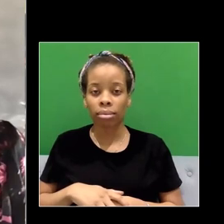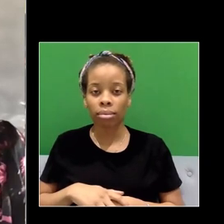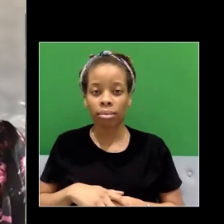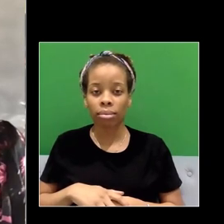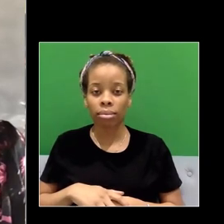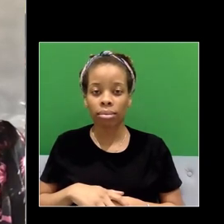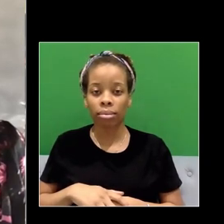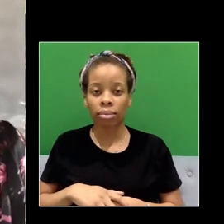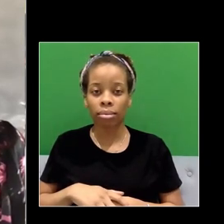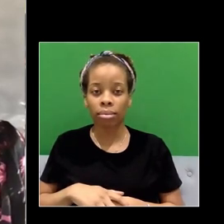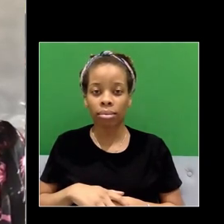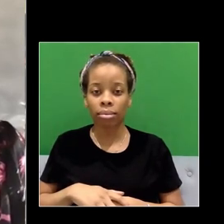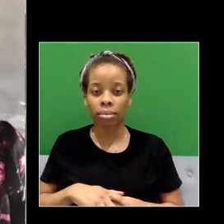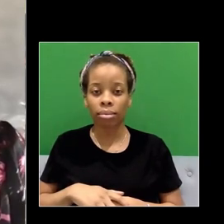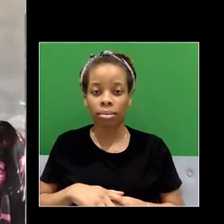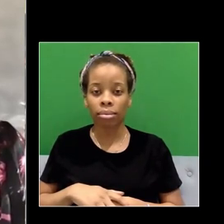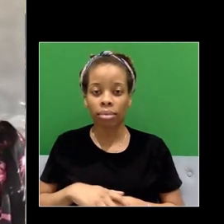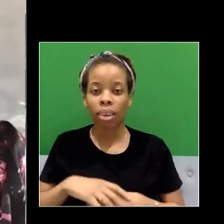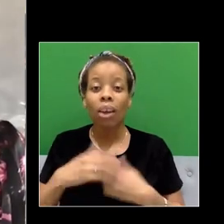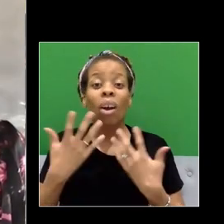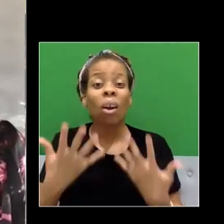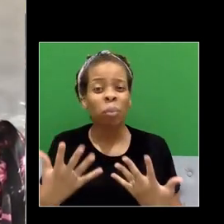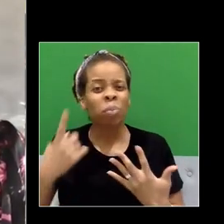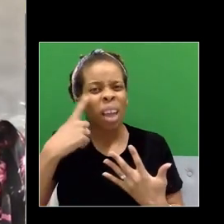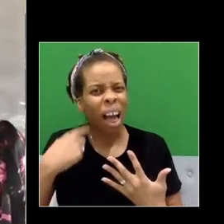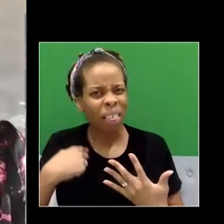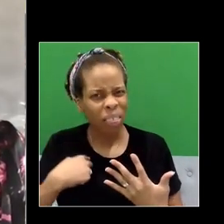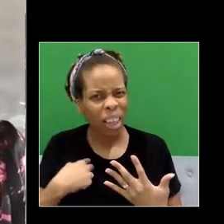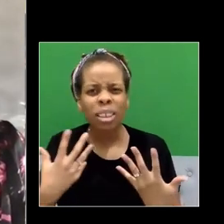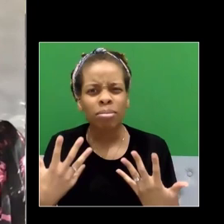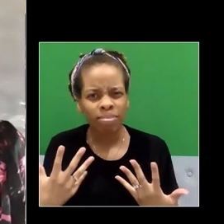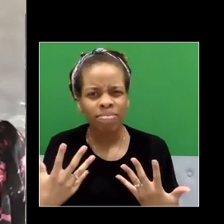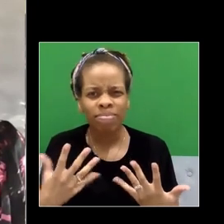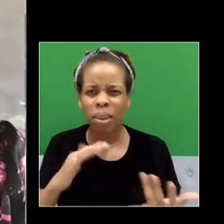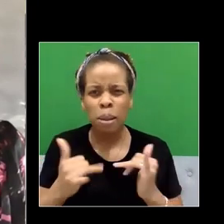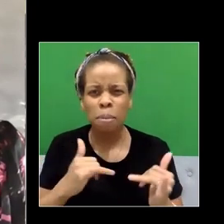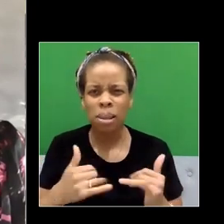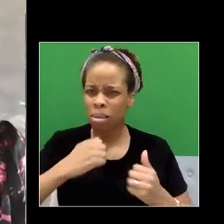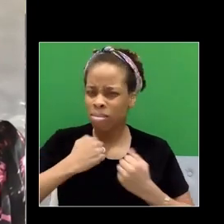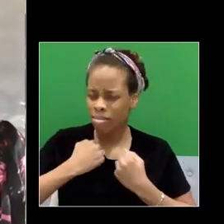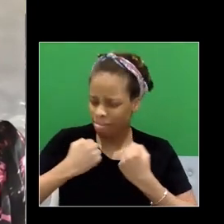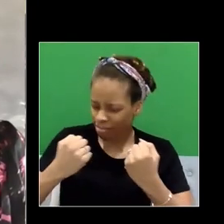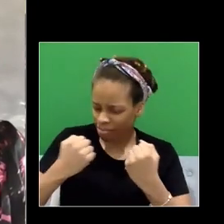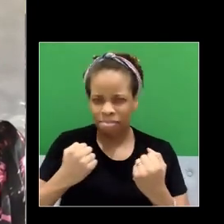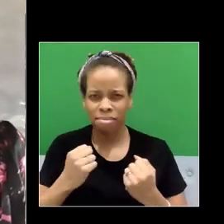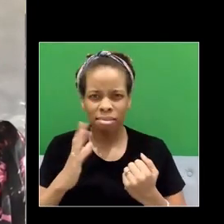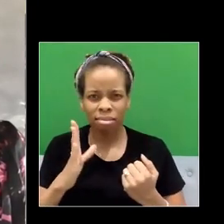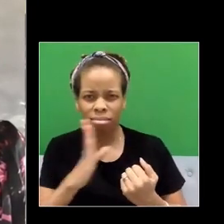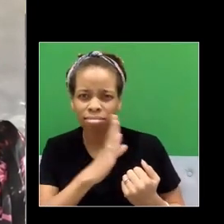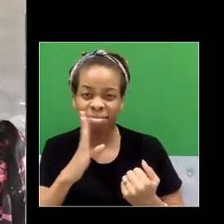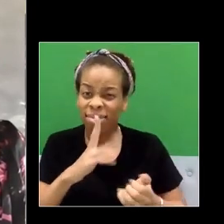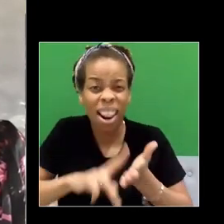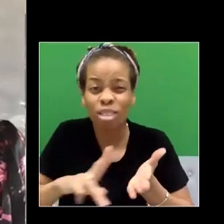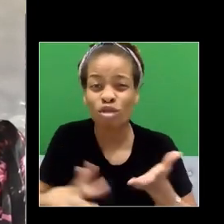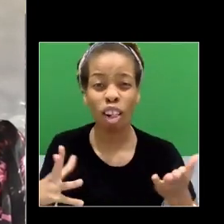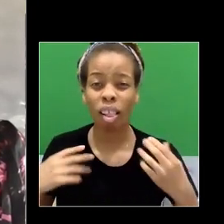I don't think that's a superpower. I think most of us do. You're just not always ready to accept it. I mean, if I think back to, as I was saying